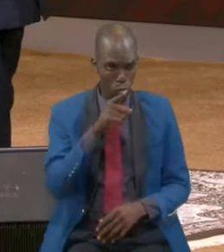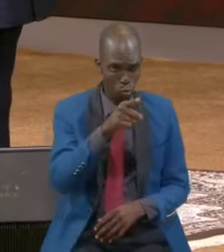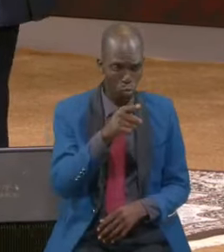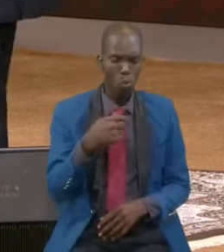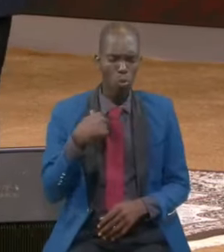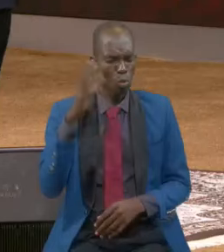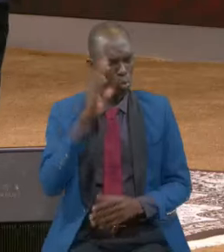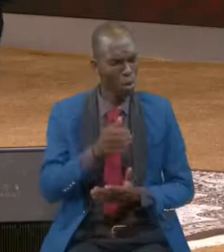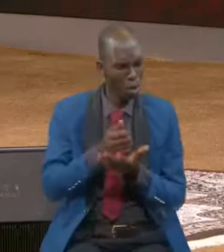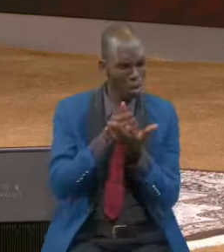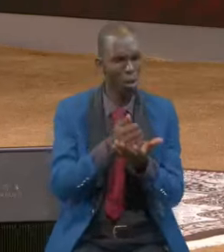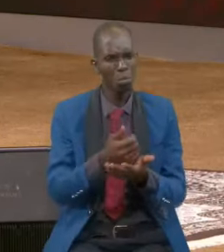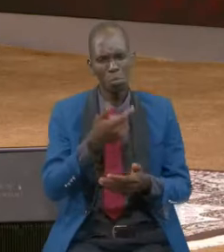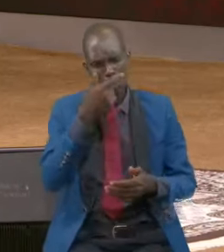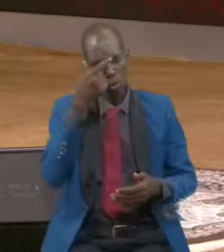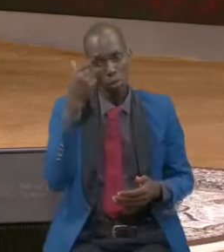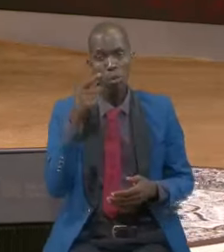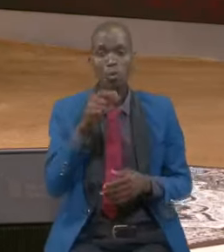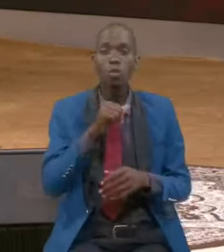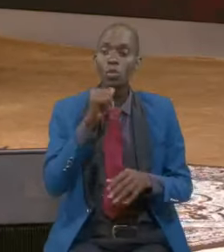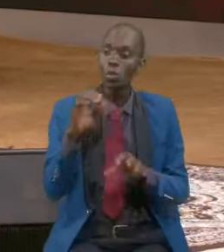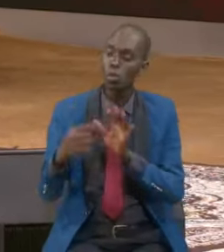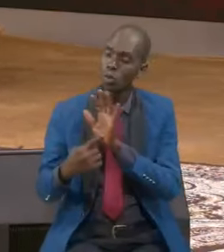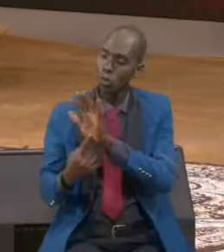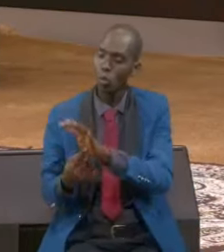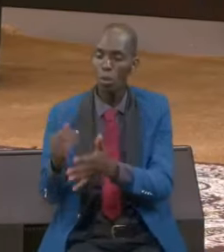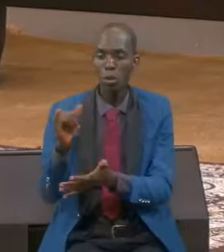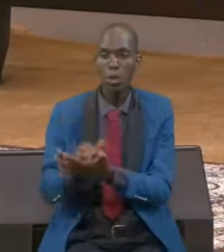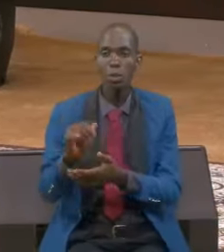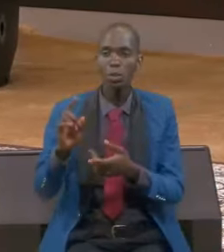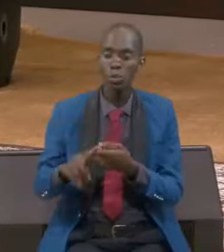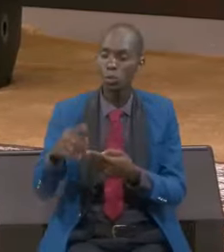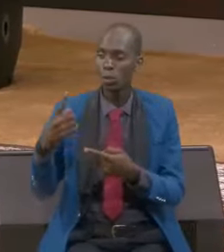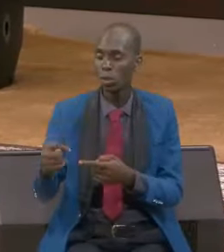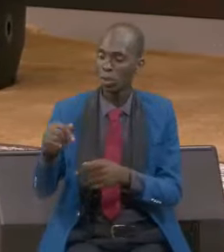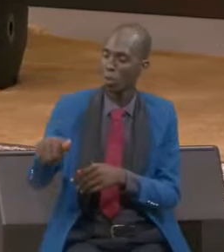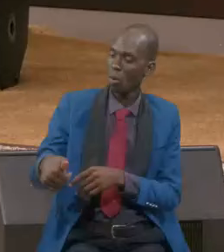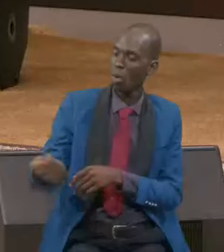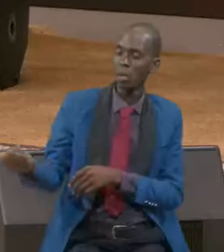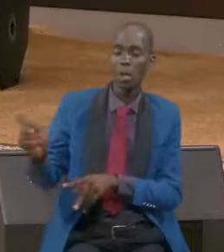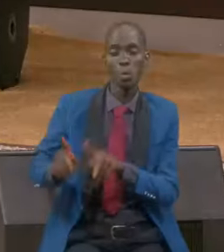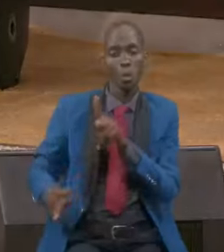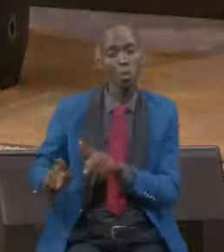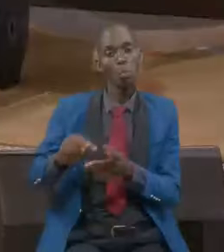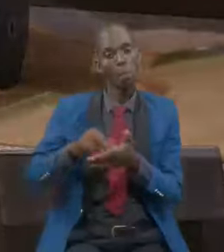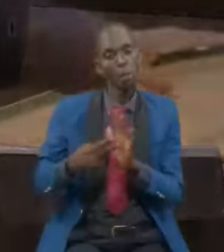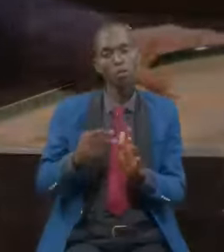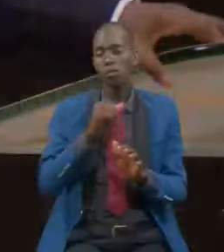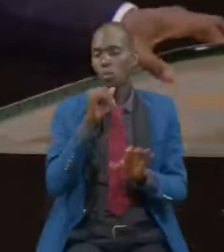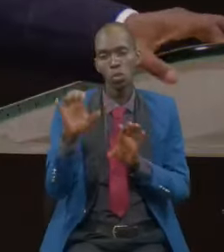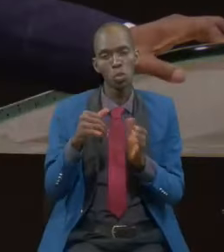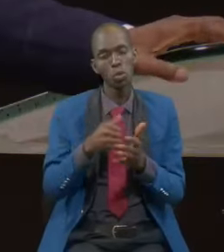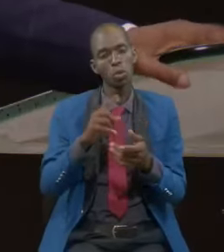minister to you. And because you didn't do it to the least of these, my brethren, you have not done it unto